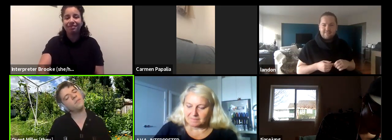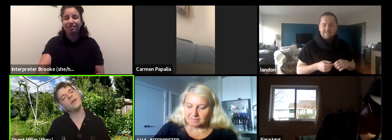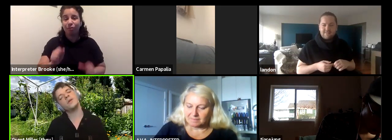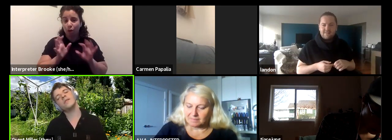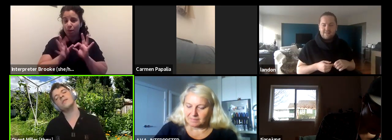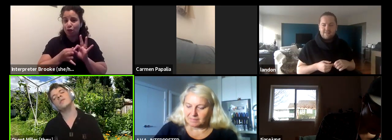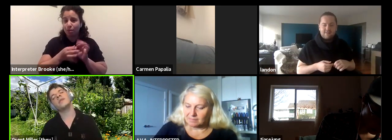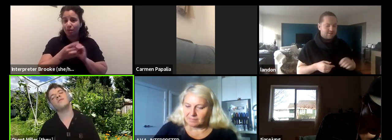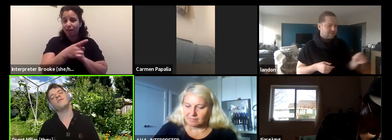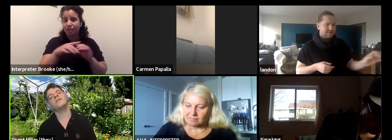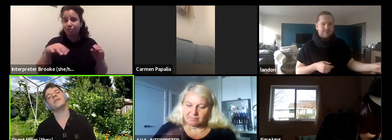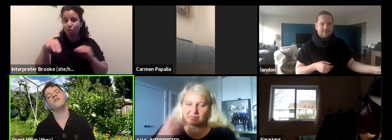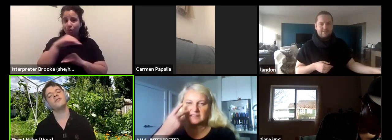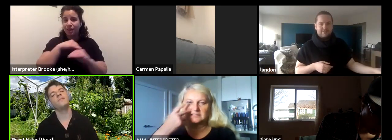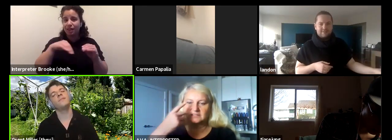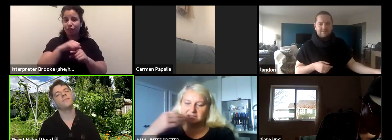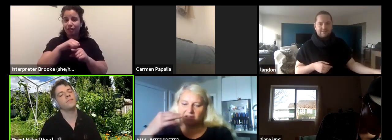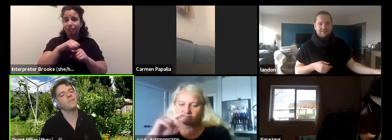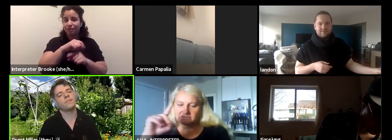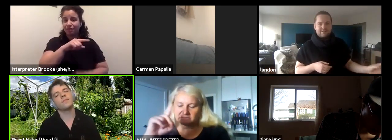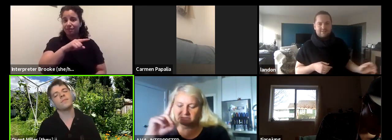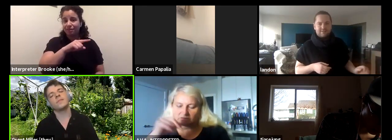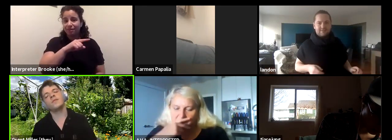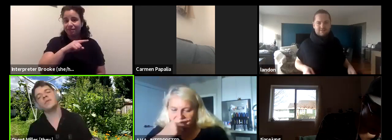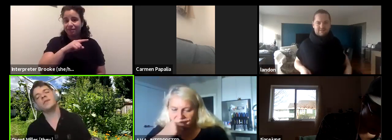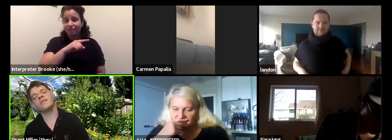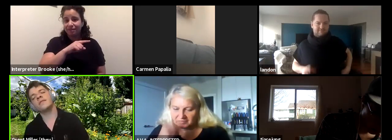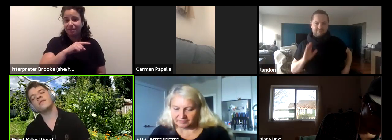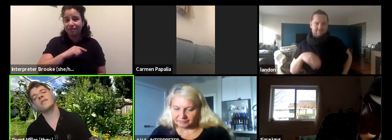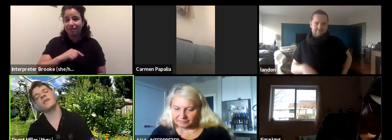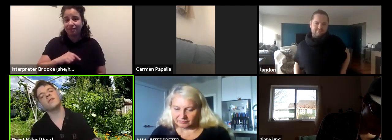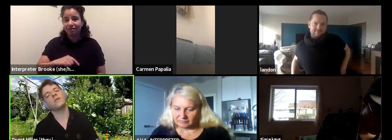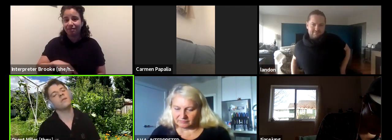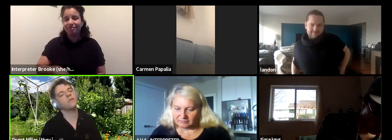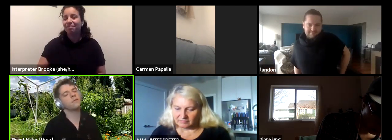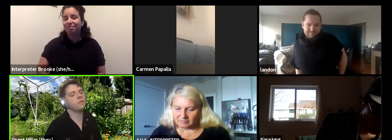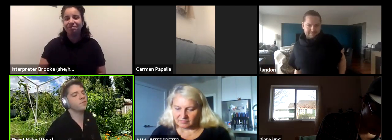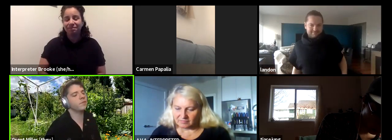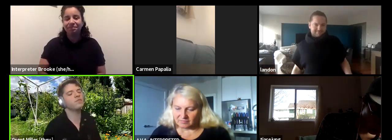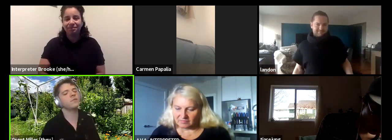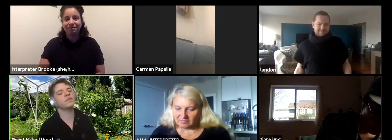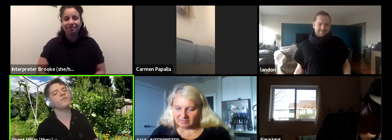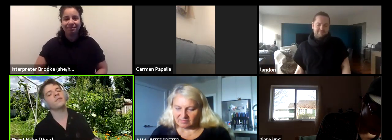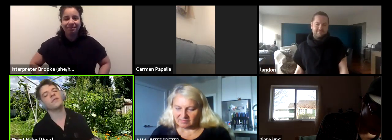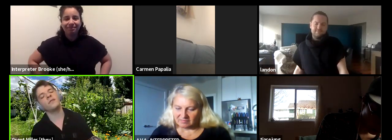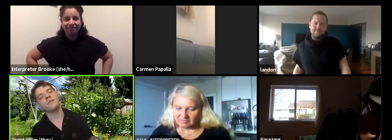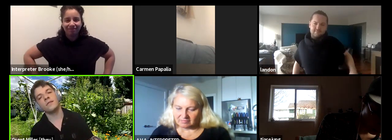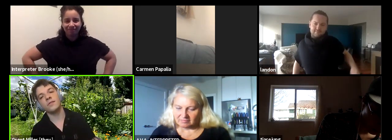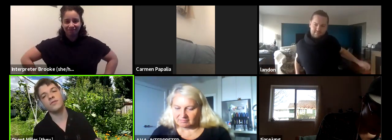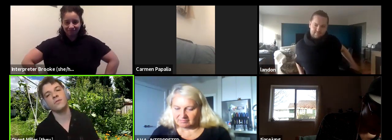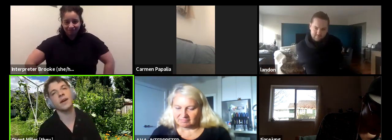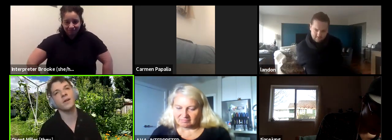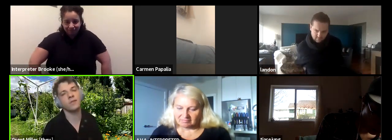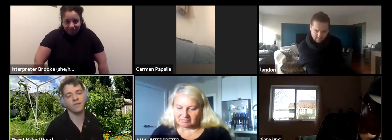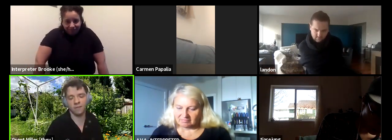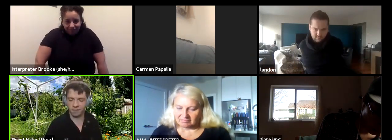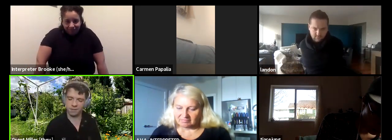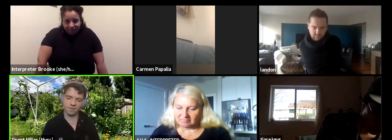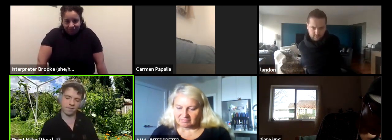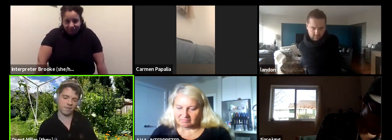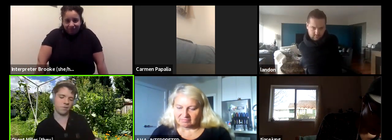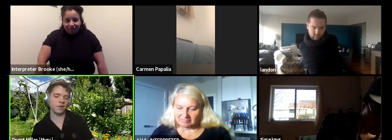notice the places that might want a little bit of extra attention. Notice the places that are saying, oh, I've been doing this for